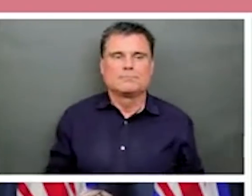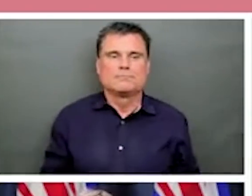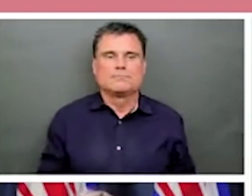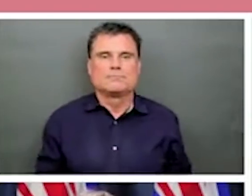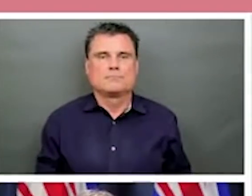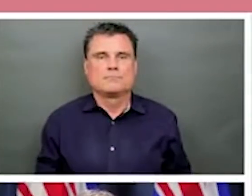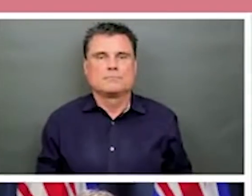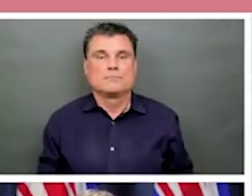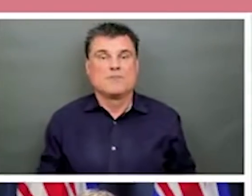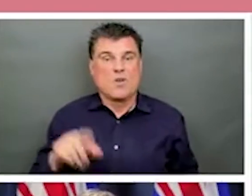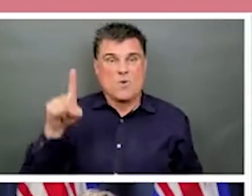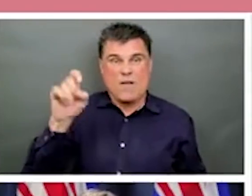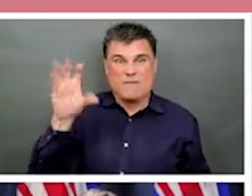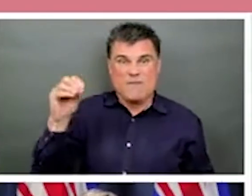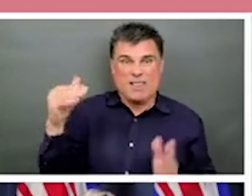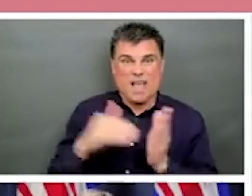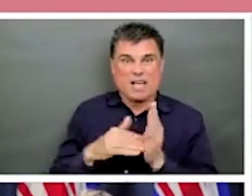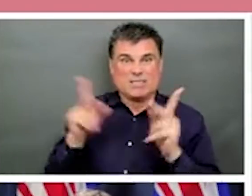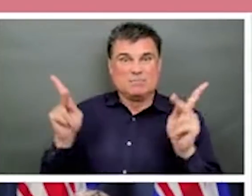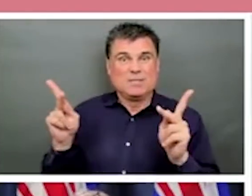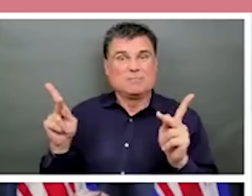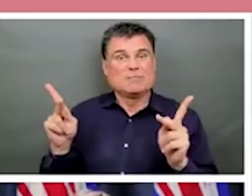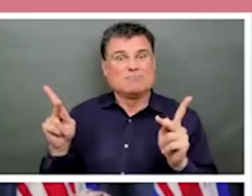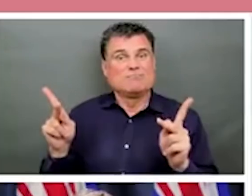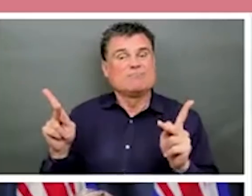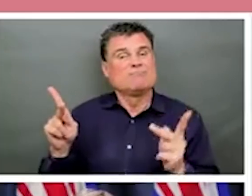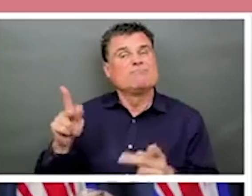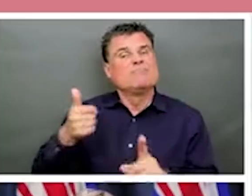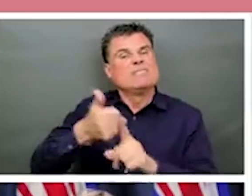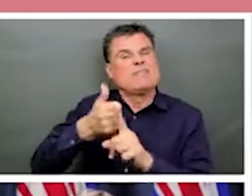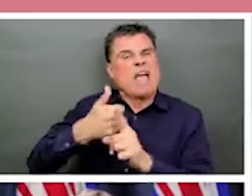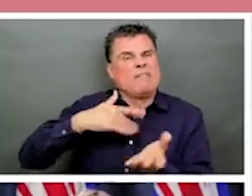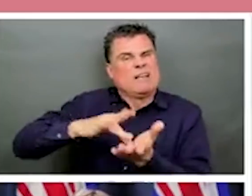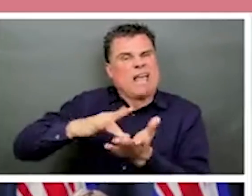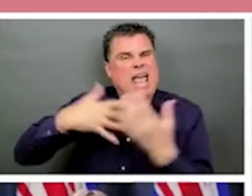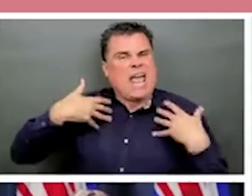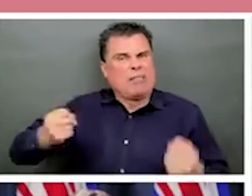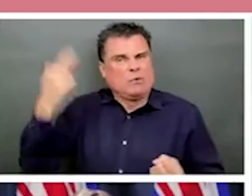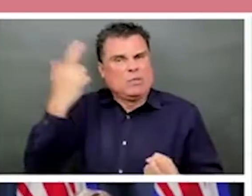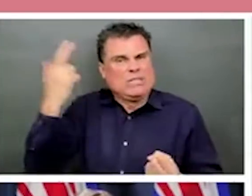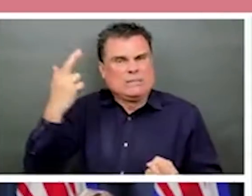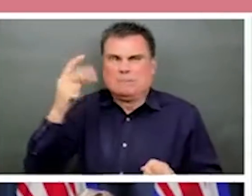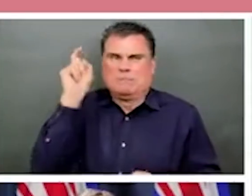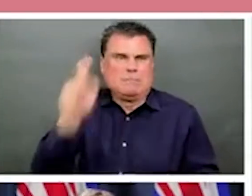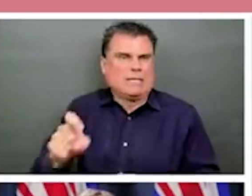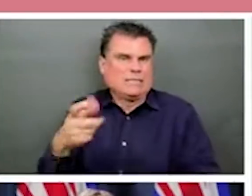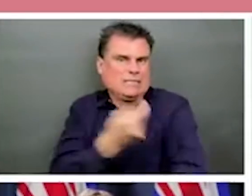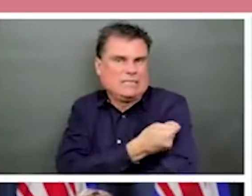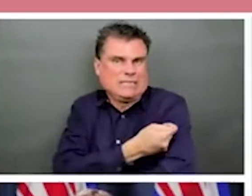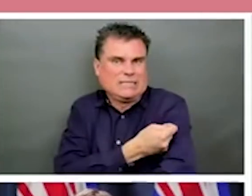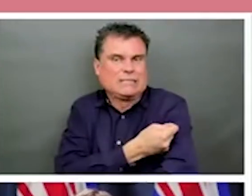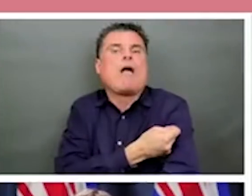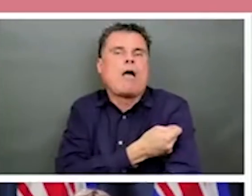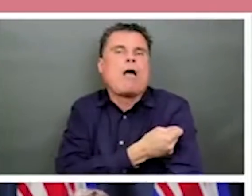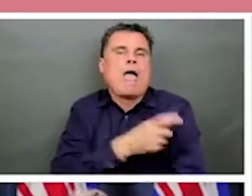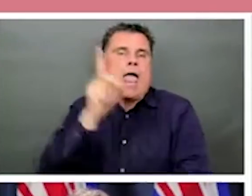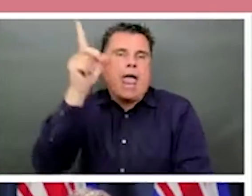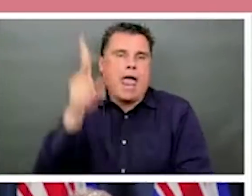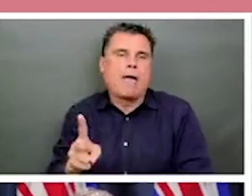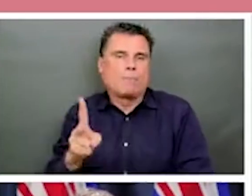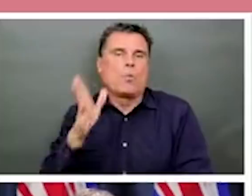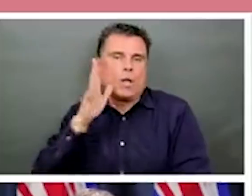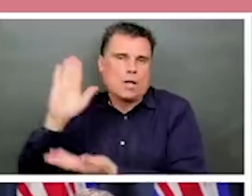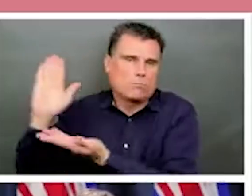come in through our clinics, and the other half will organize their access through different